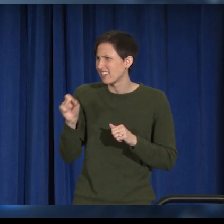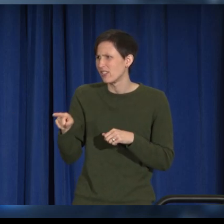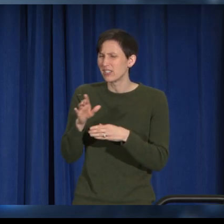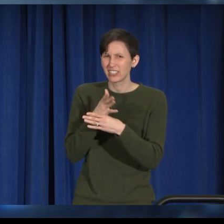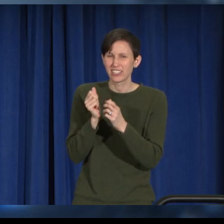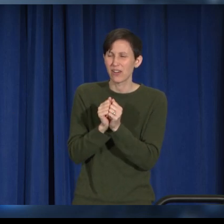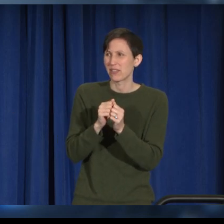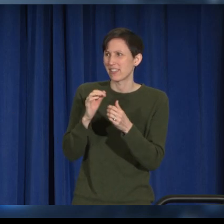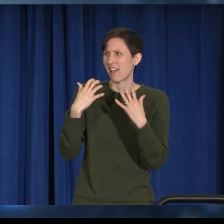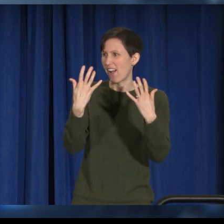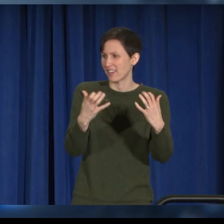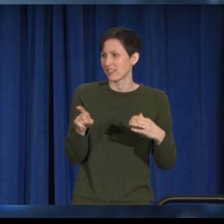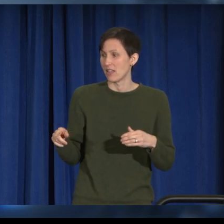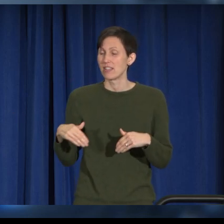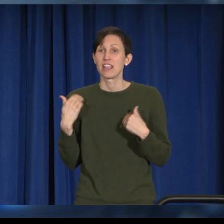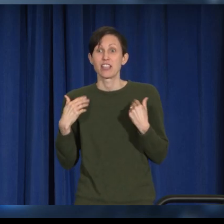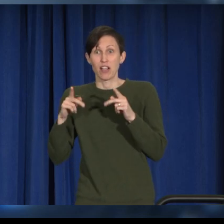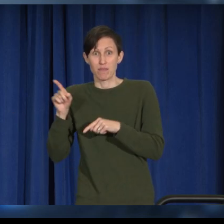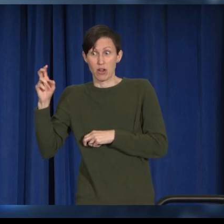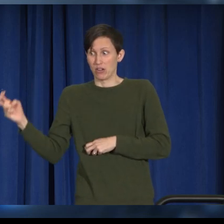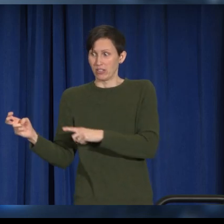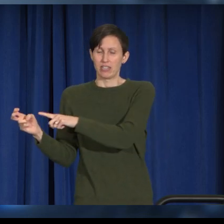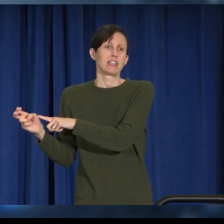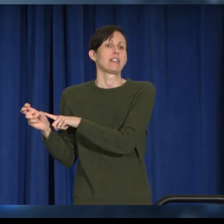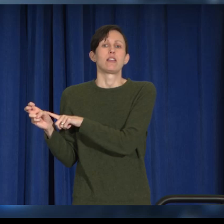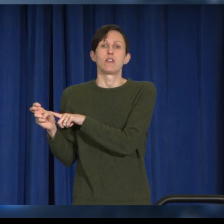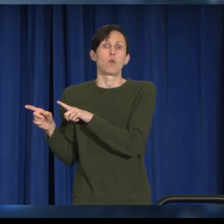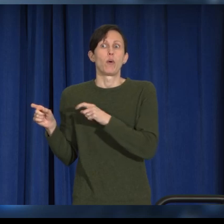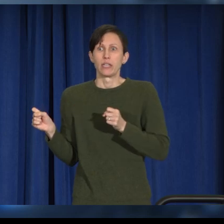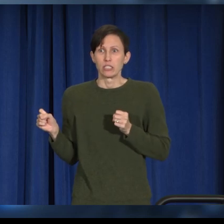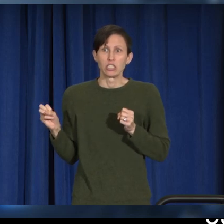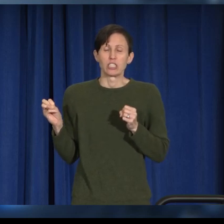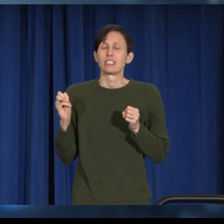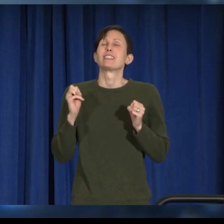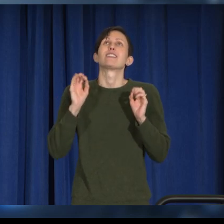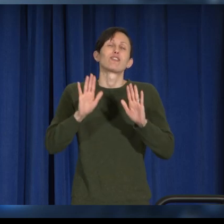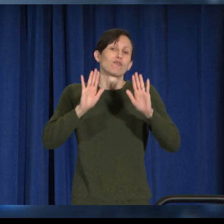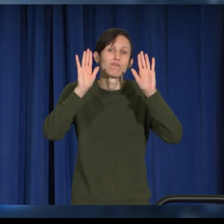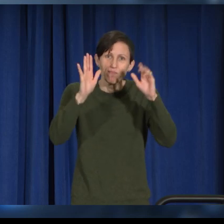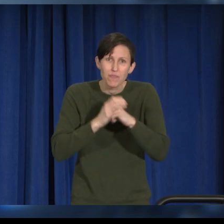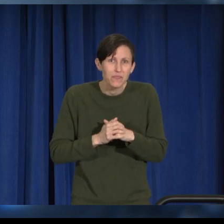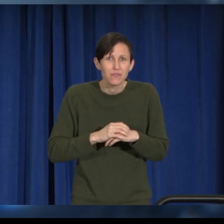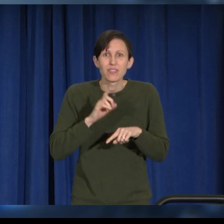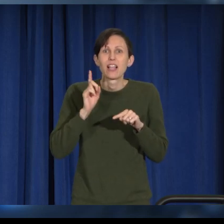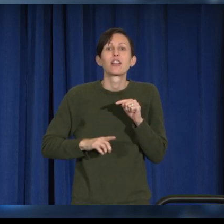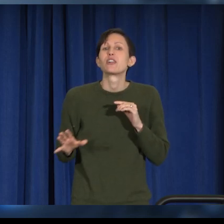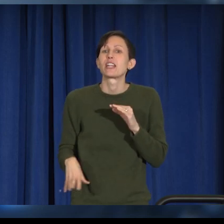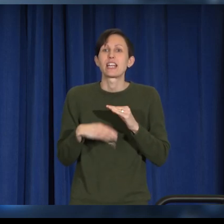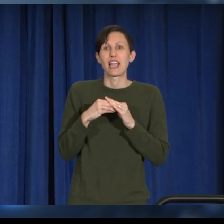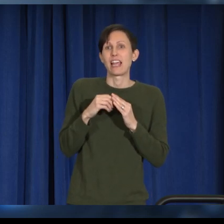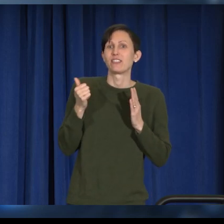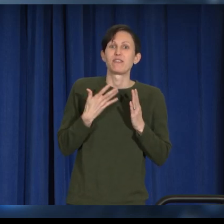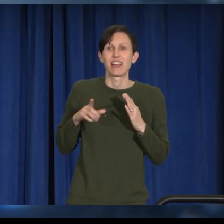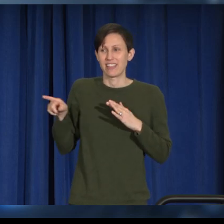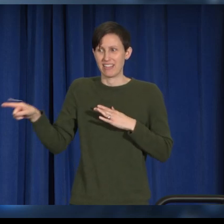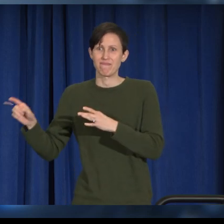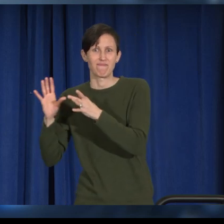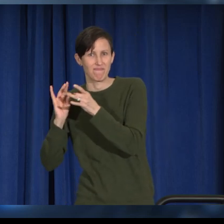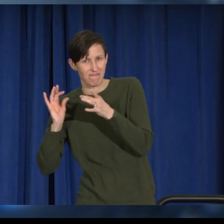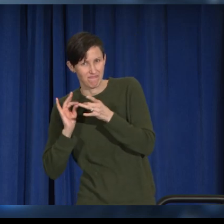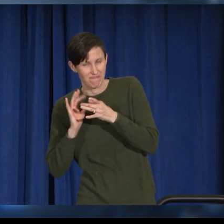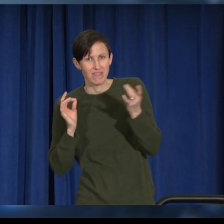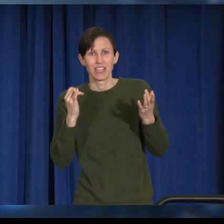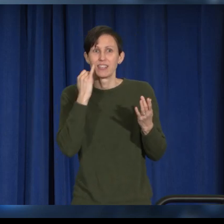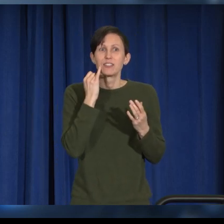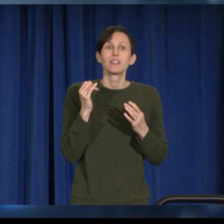interview, because the young person was just absolutely phenomenal. I could not add to anything that he said. So if you're